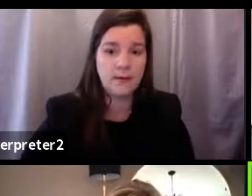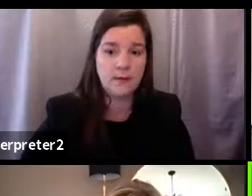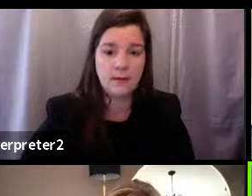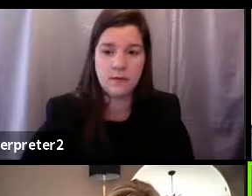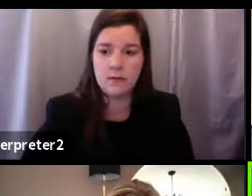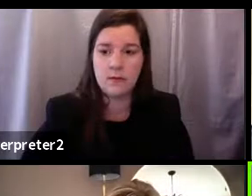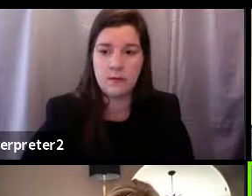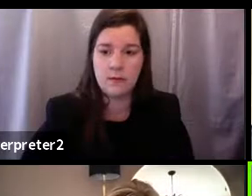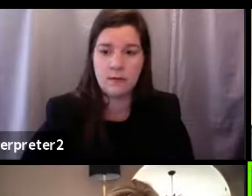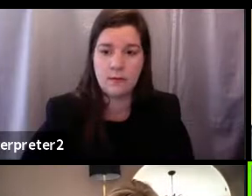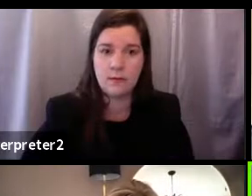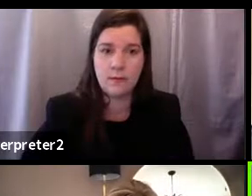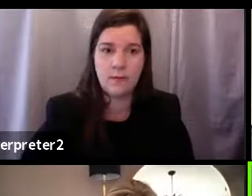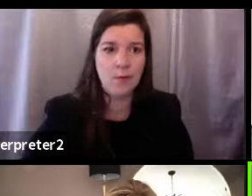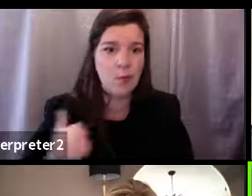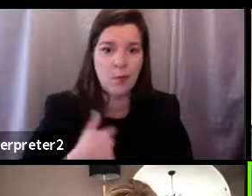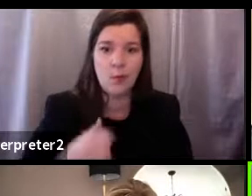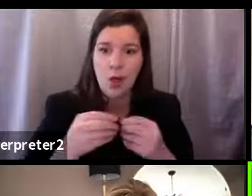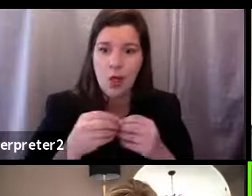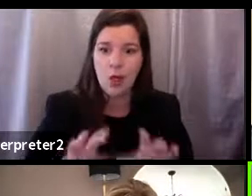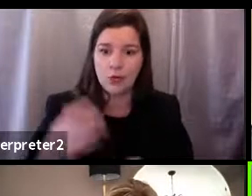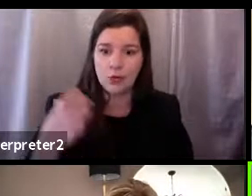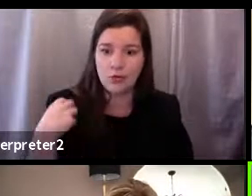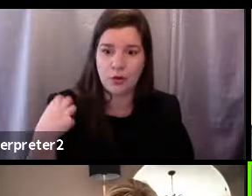Did we lose the chairman?